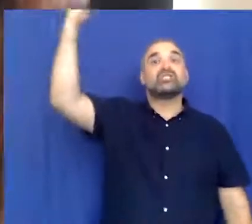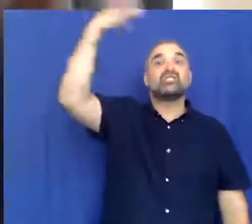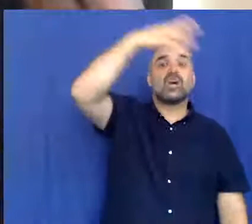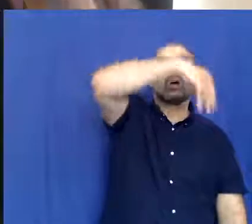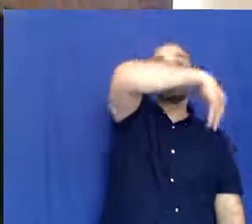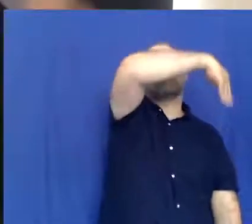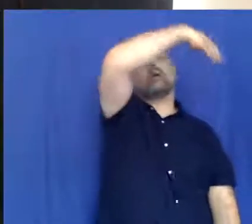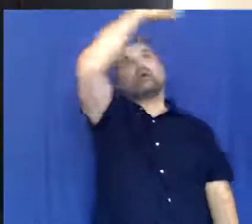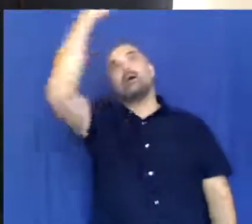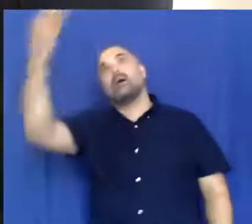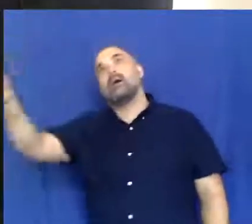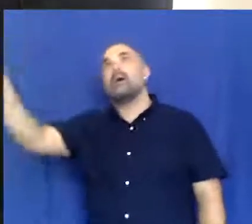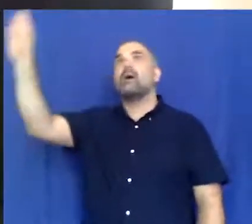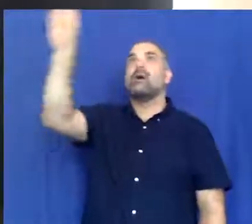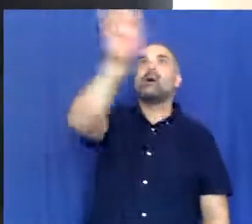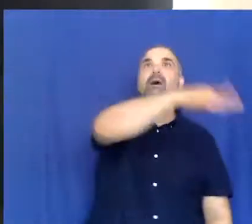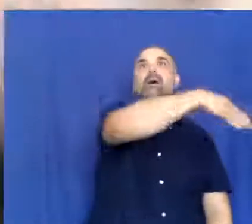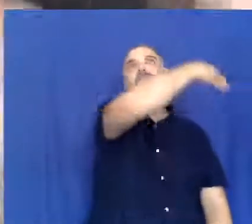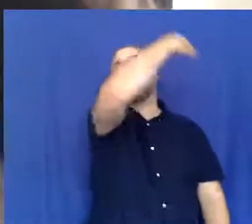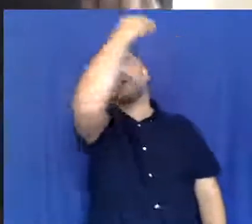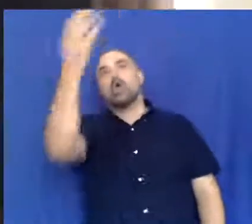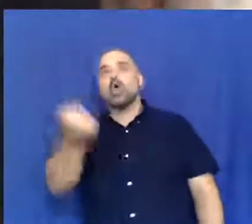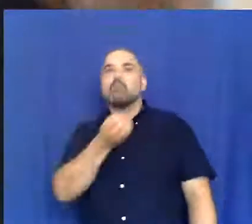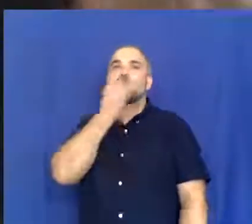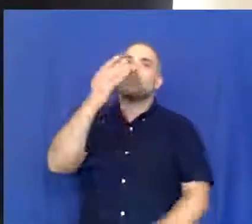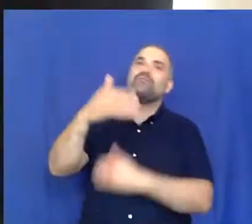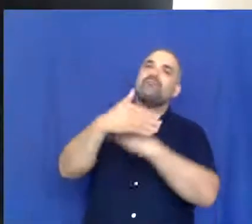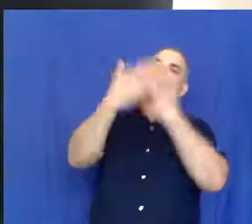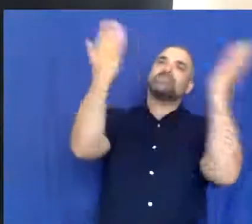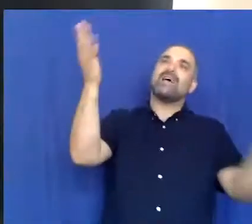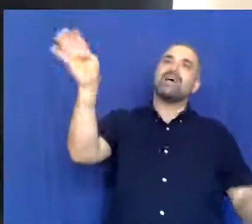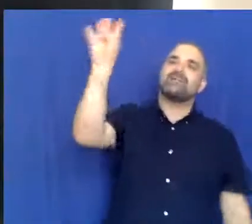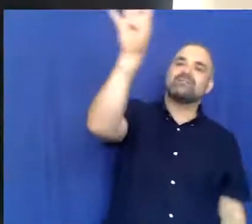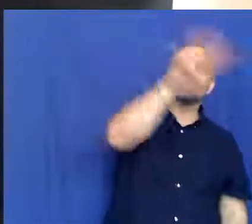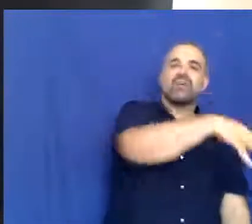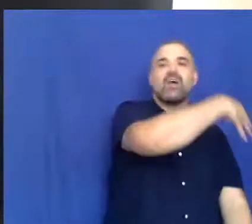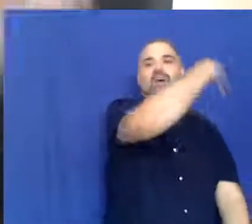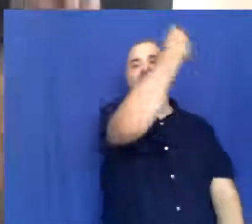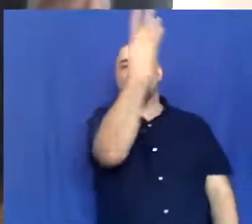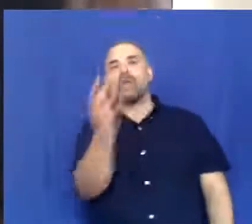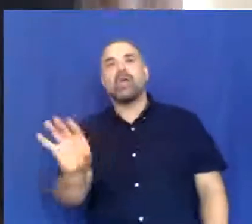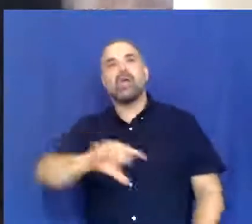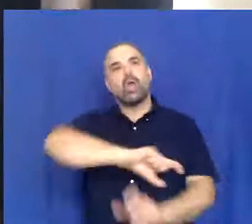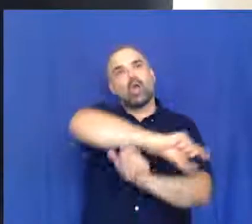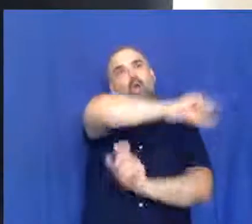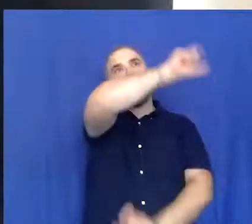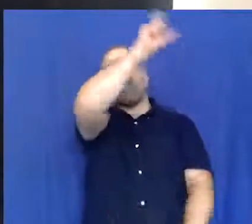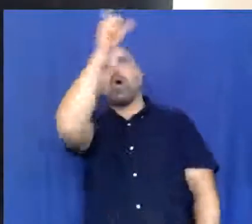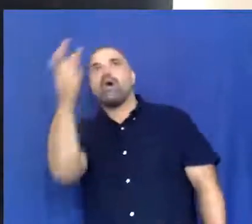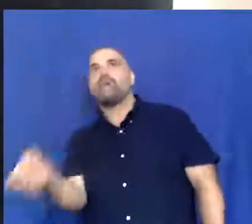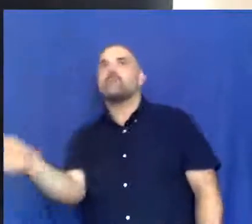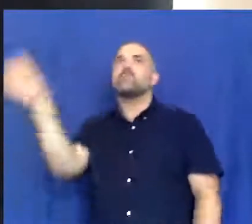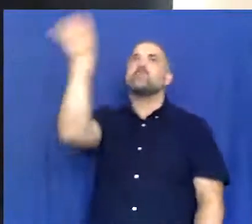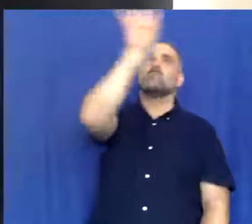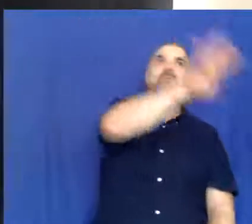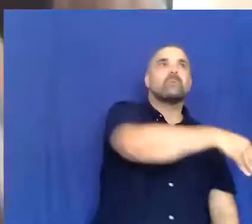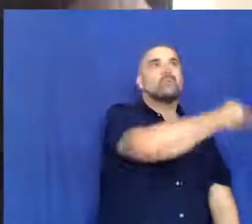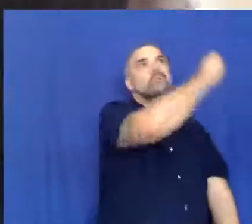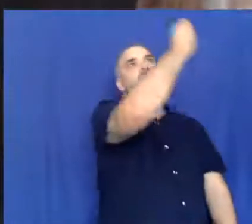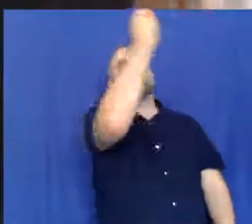The sun has come out. It's a beautiful day. Can you see how your scarf is curvy in the